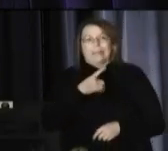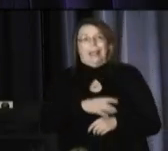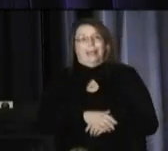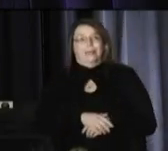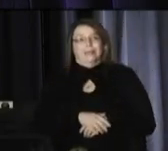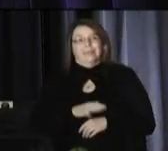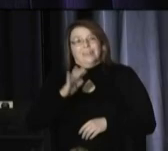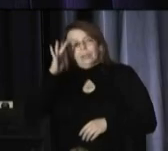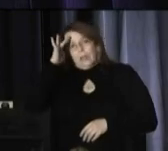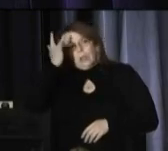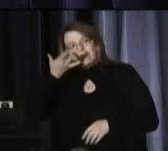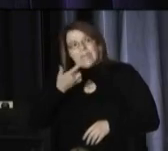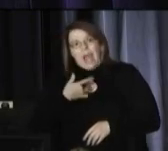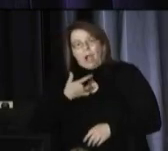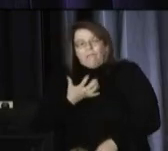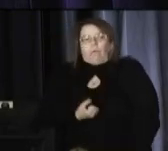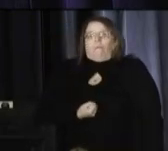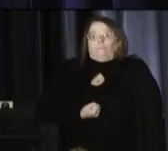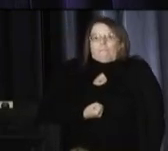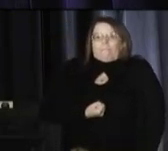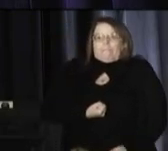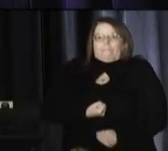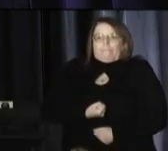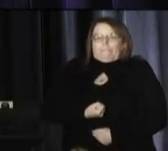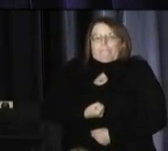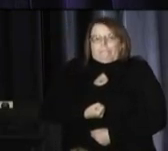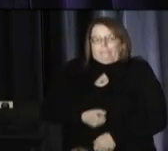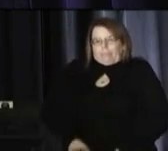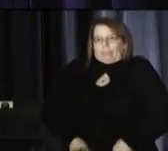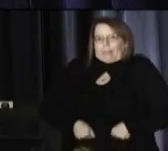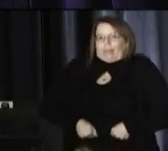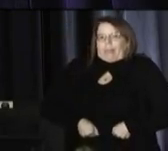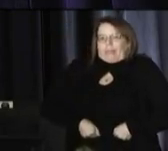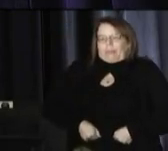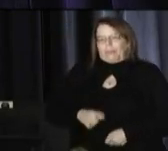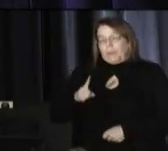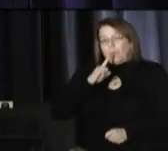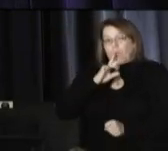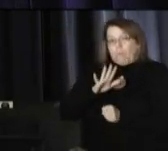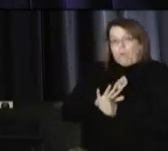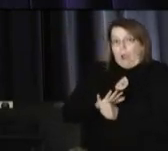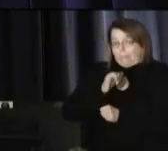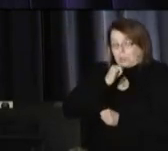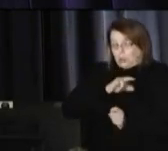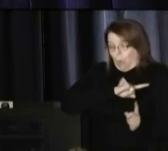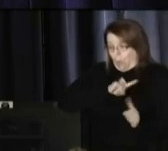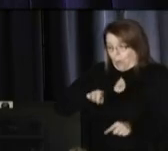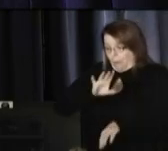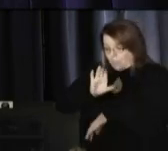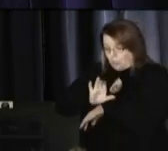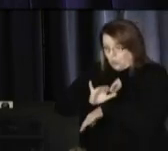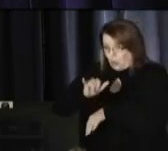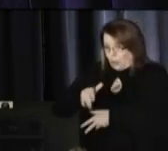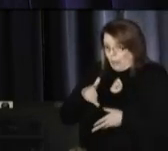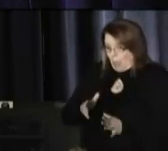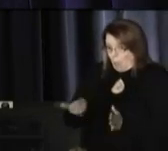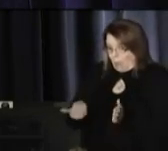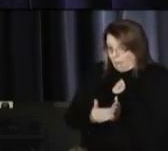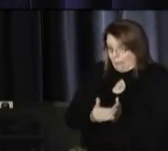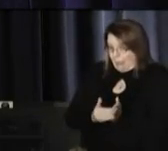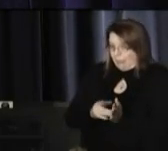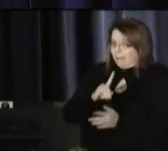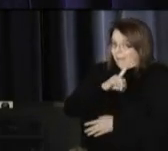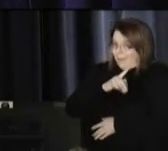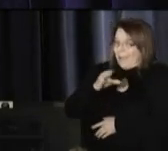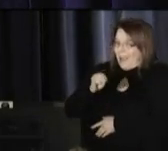I'm tired of holding my breath. Then you promise you won't come to church that way again. And you keep your word